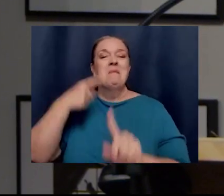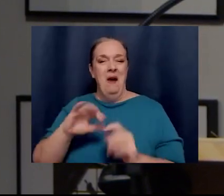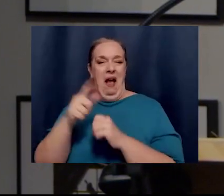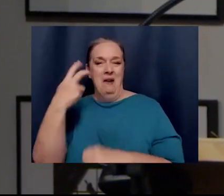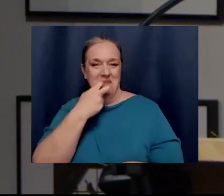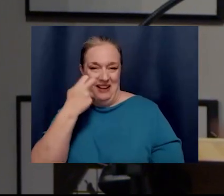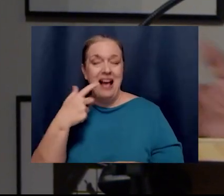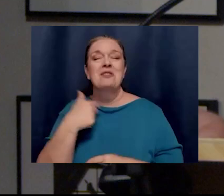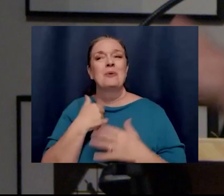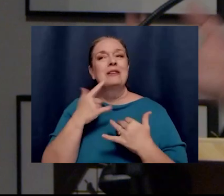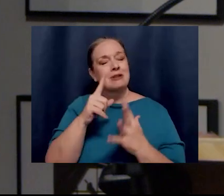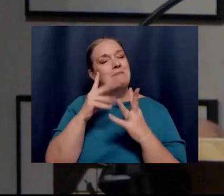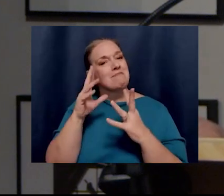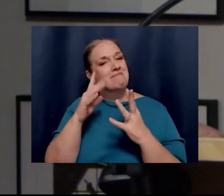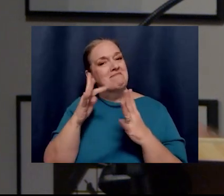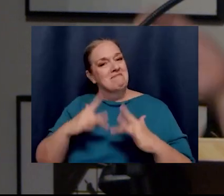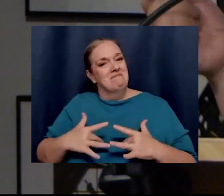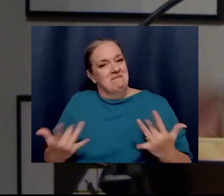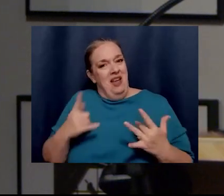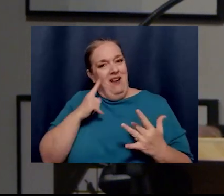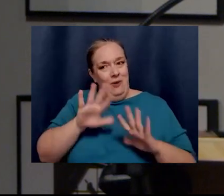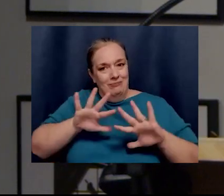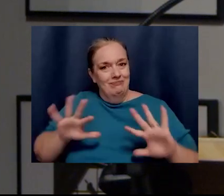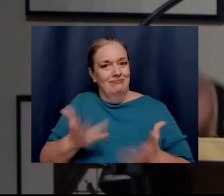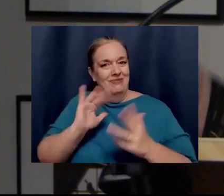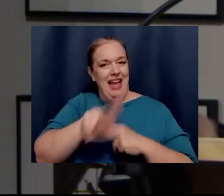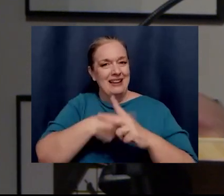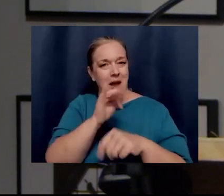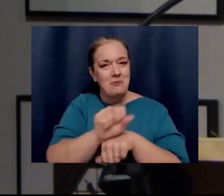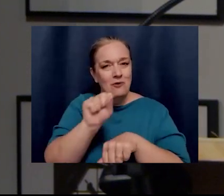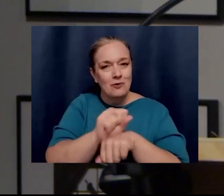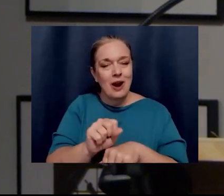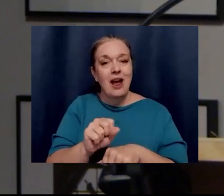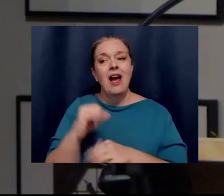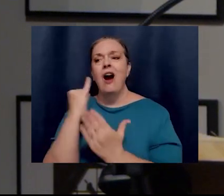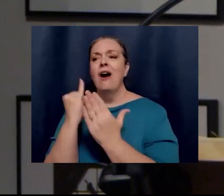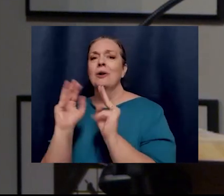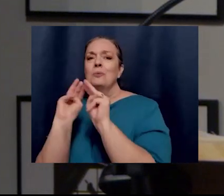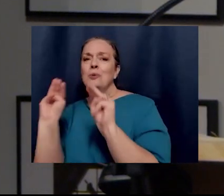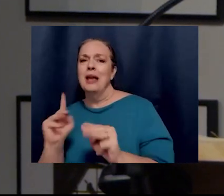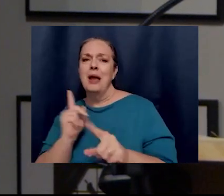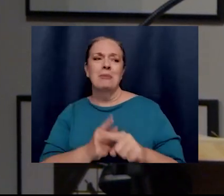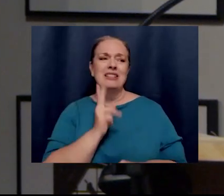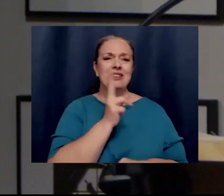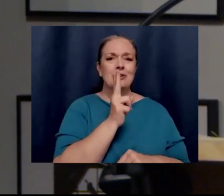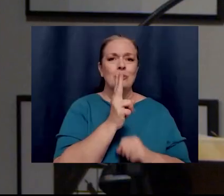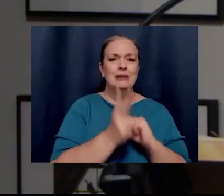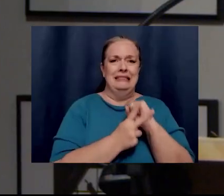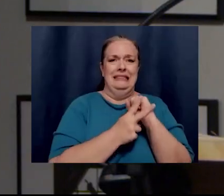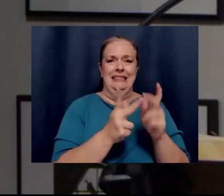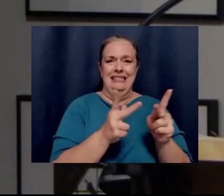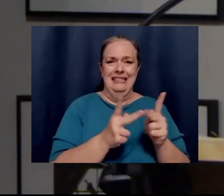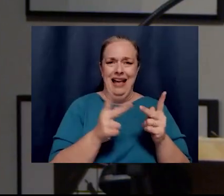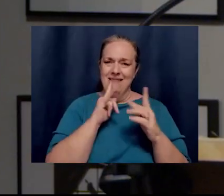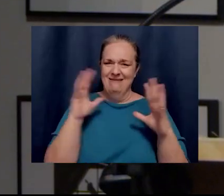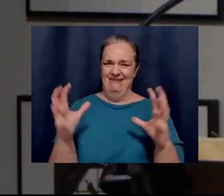sites of this kind, which sit at the fulcrum between art museum and historic site. This program is a broad-based membership